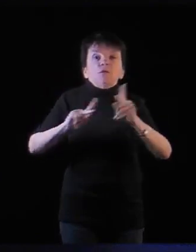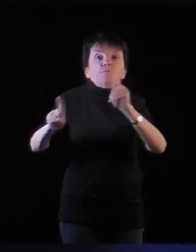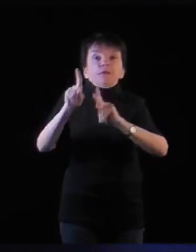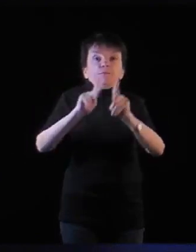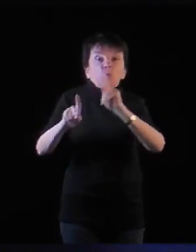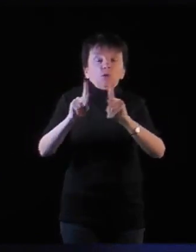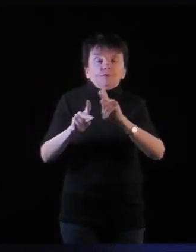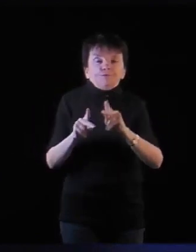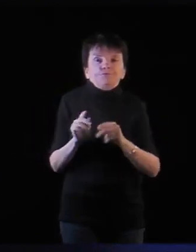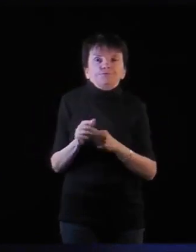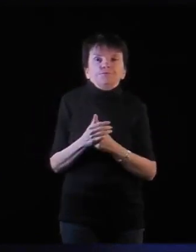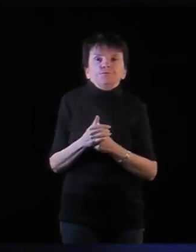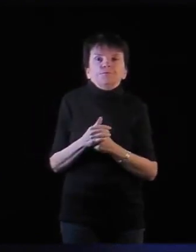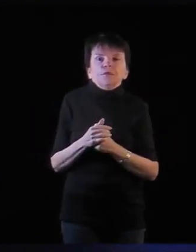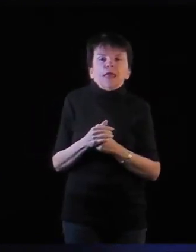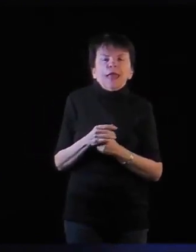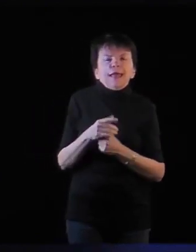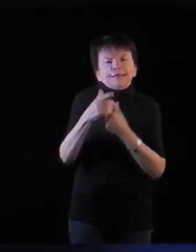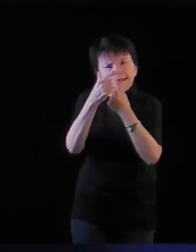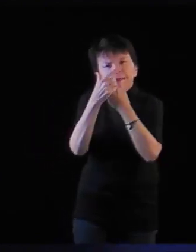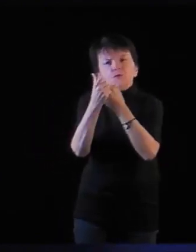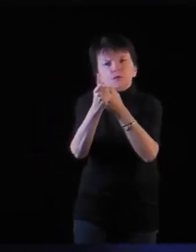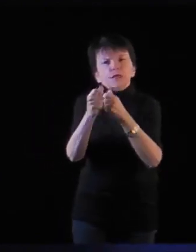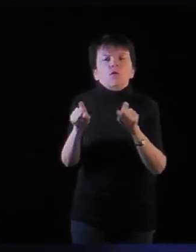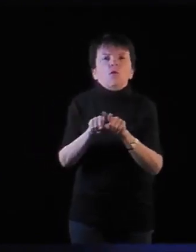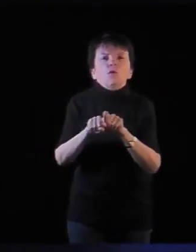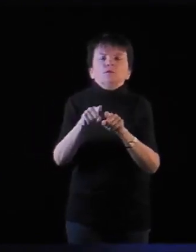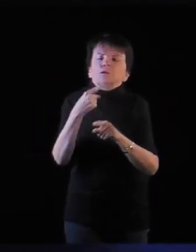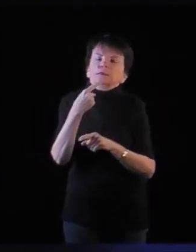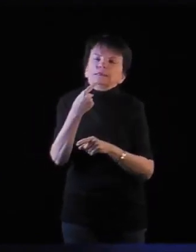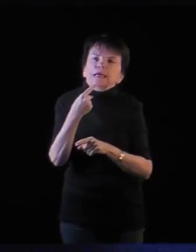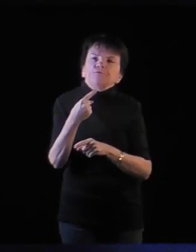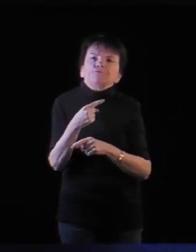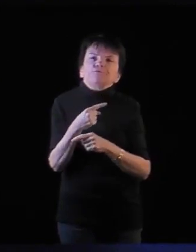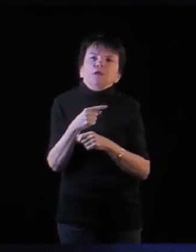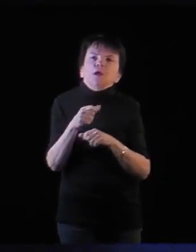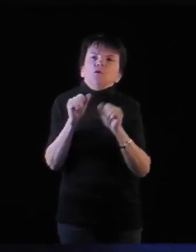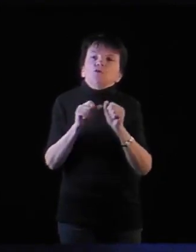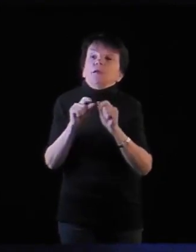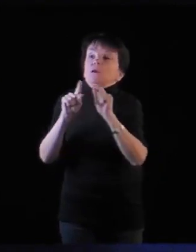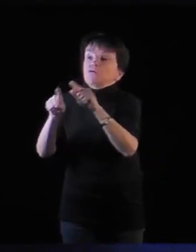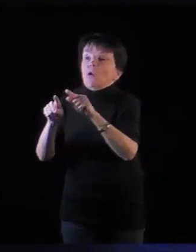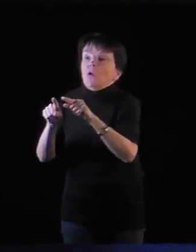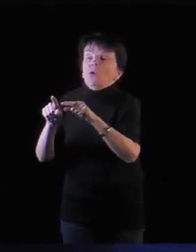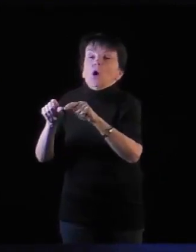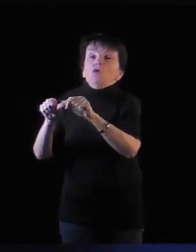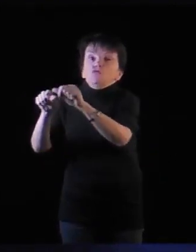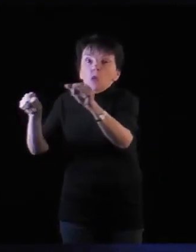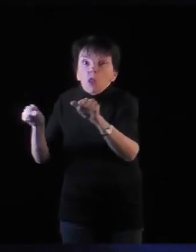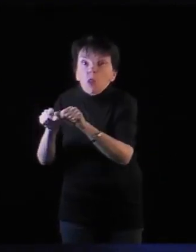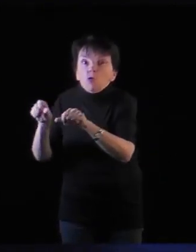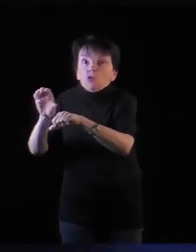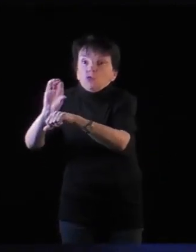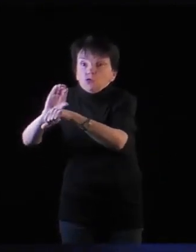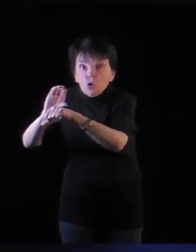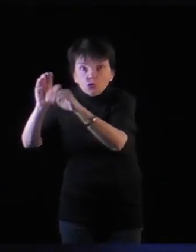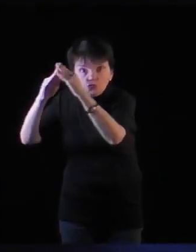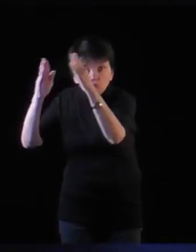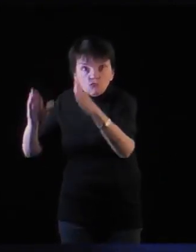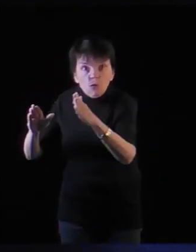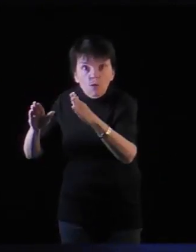within a local church. And it is interesting also to say that you could attend a local church and not be a part of the